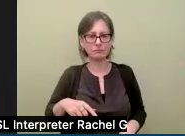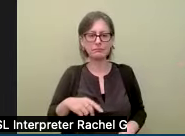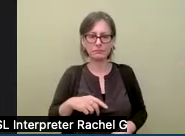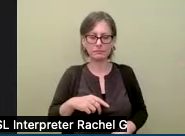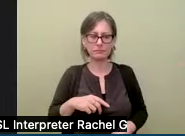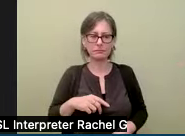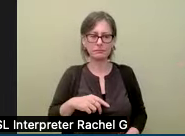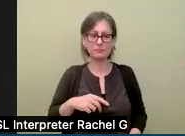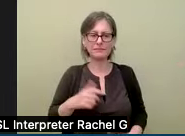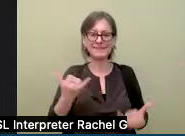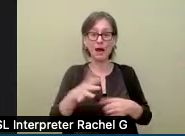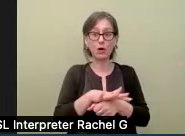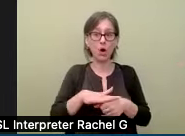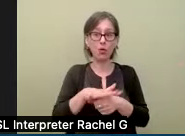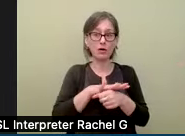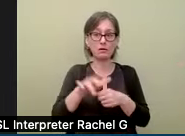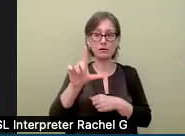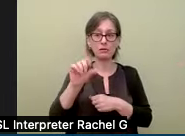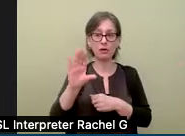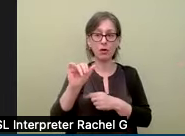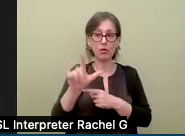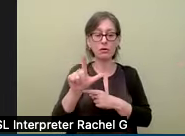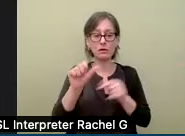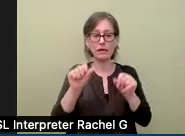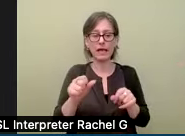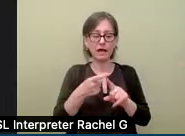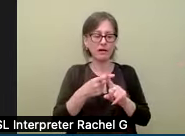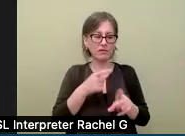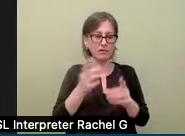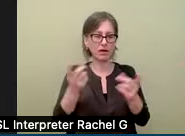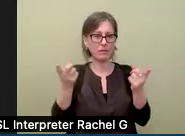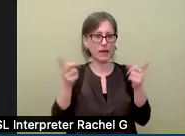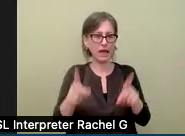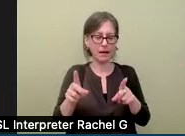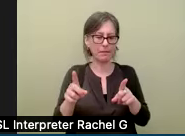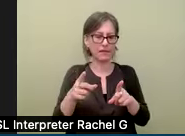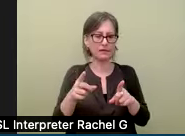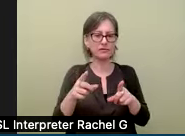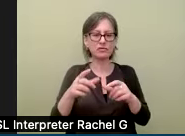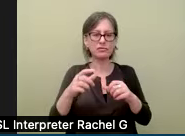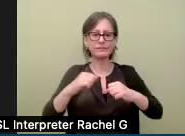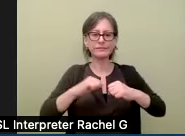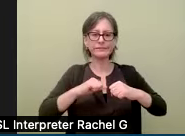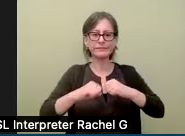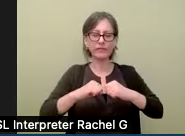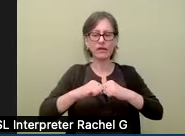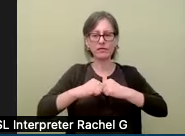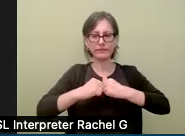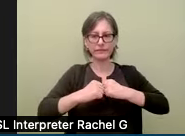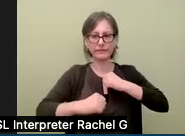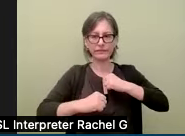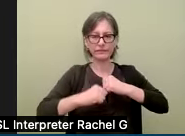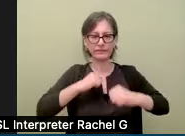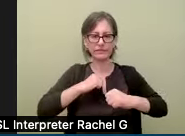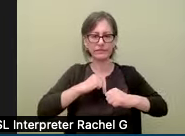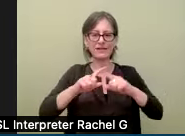talk about local tsunamis. Local tsunamis can be generated by the sudden movement of offshore faults, like the Cascadia subduction zone,